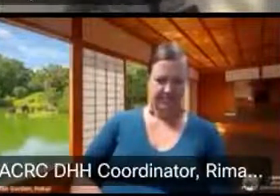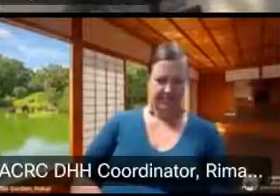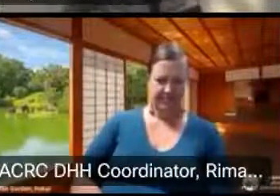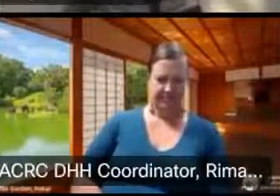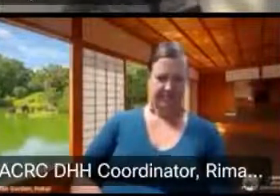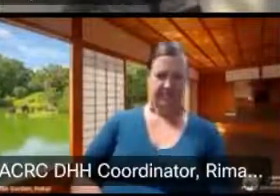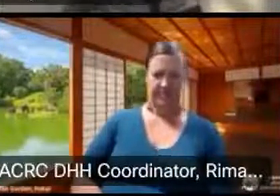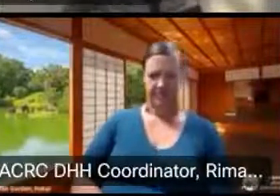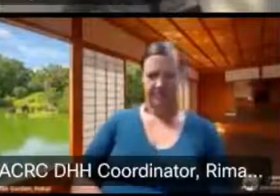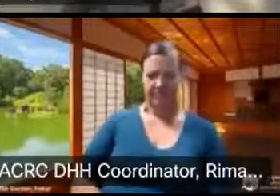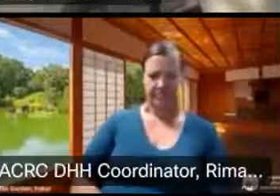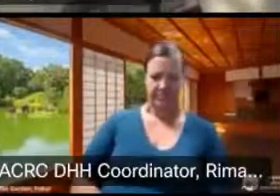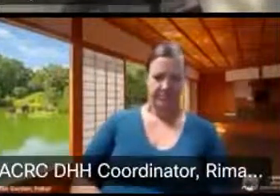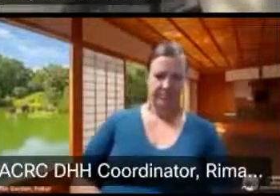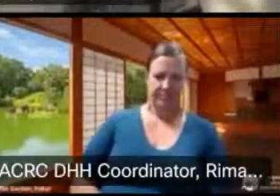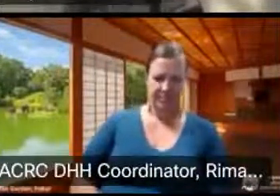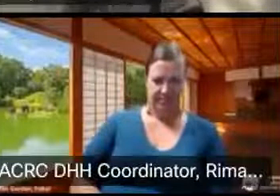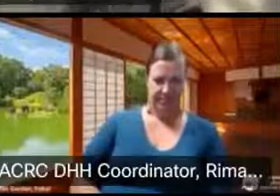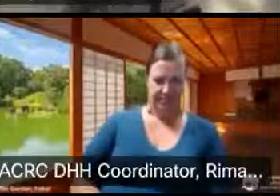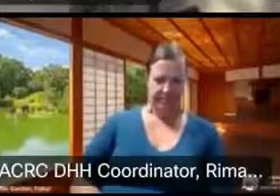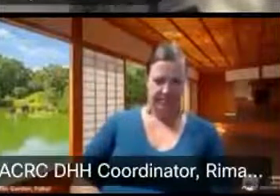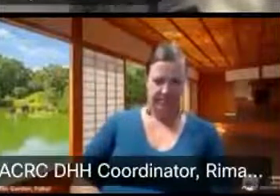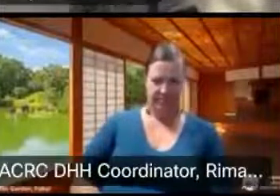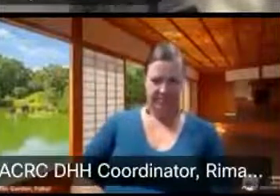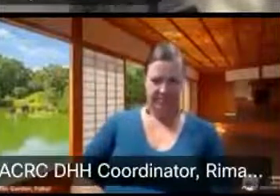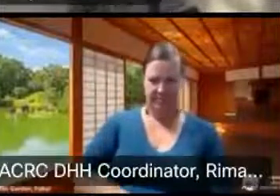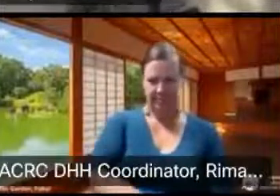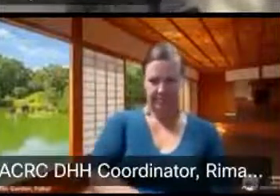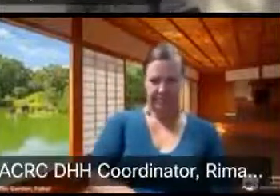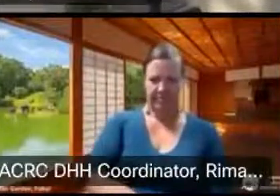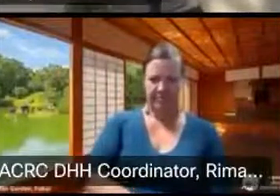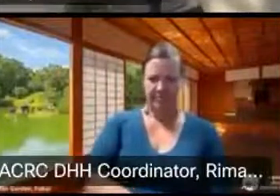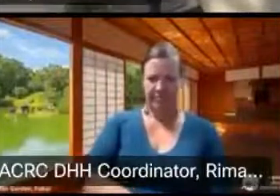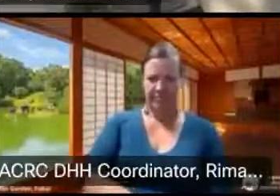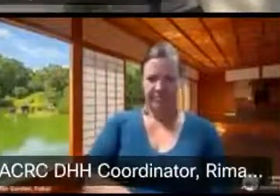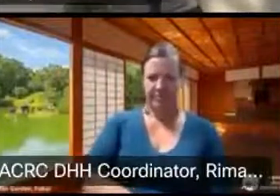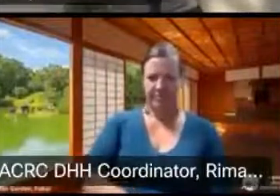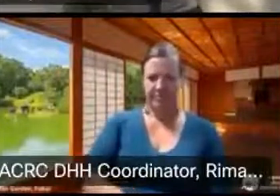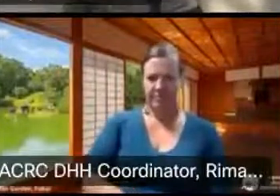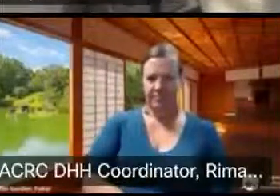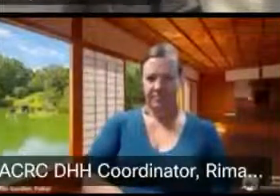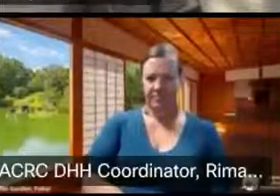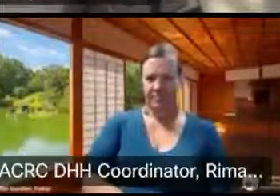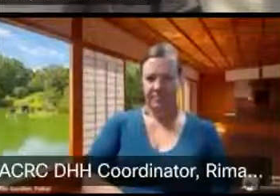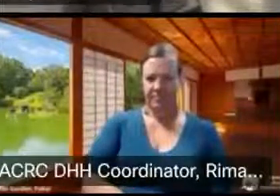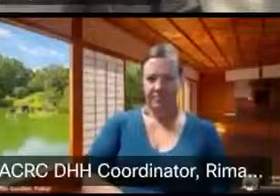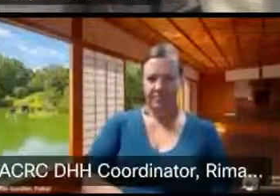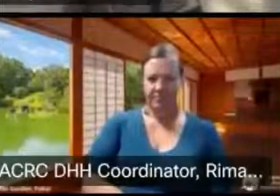Mm-hmm. So if I'm reading the D1 allocation correctly, it appears that